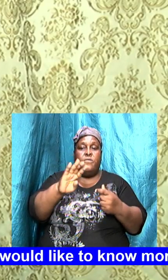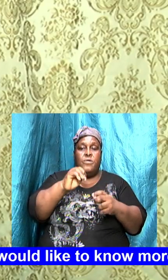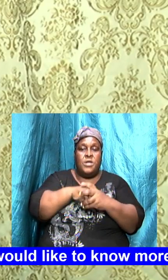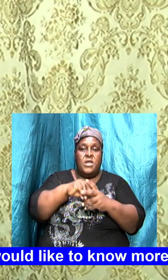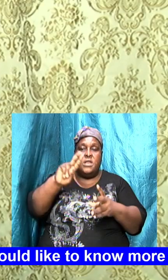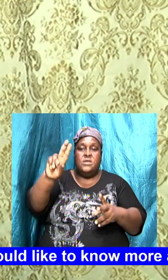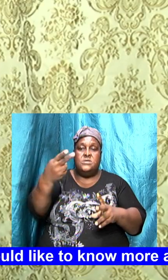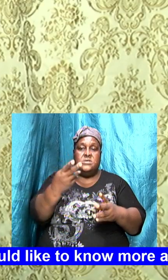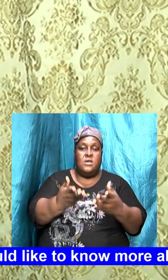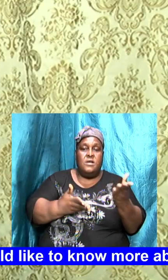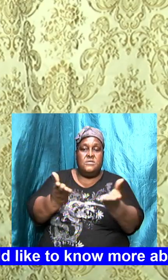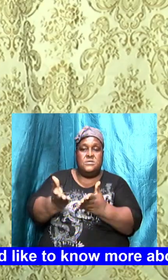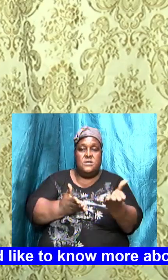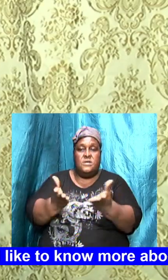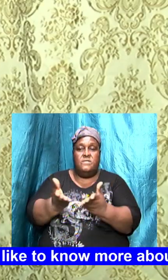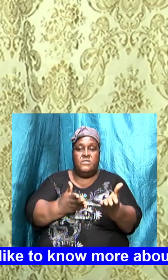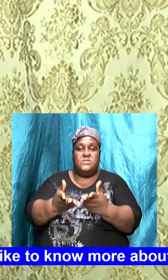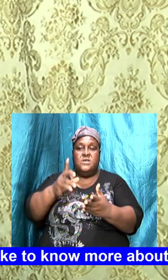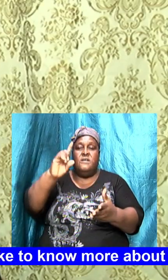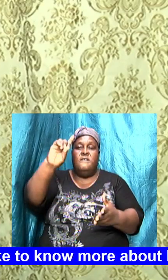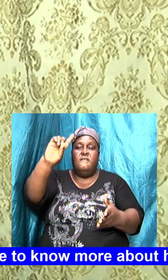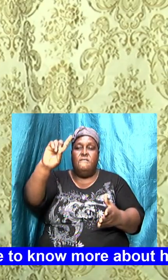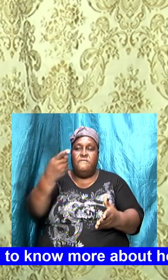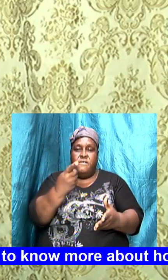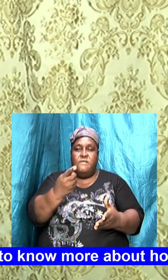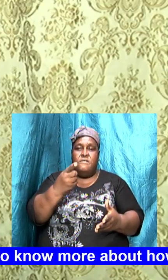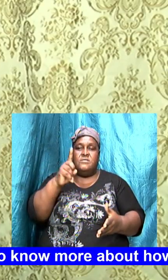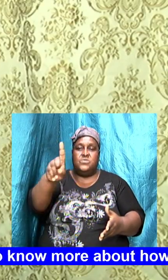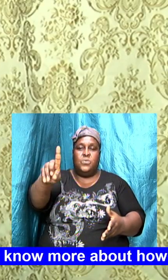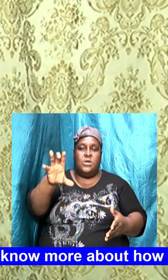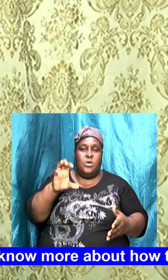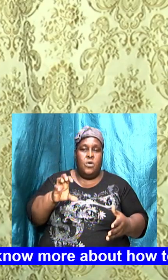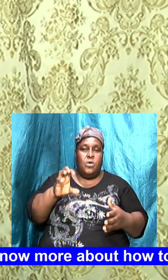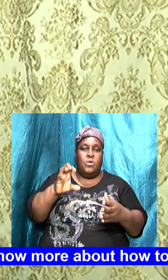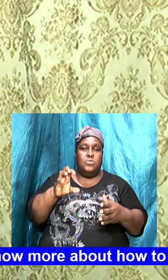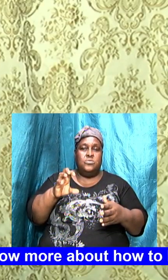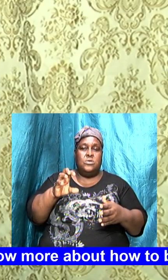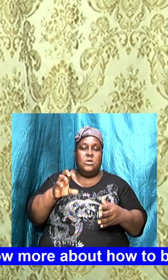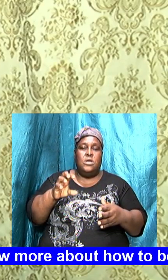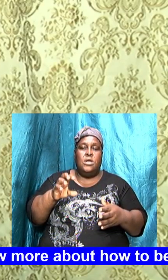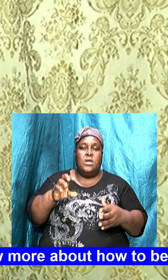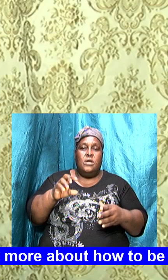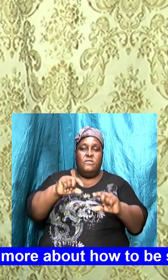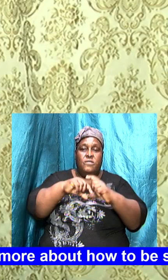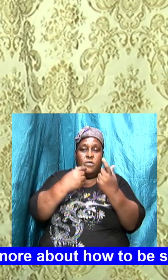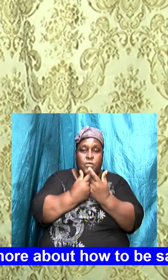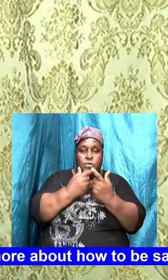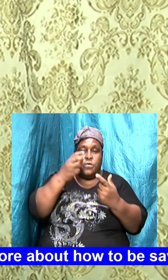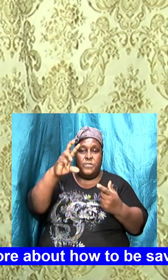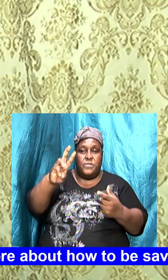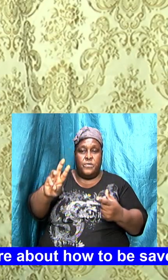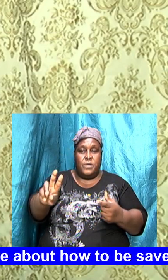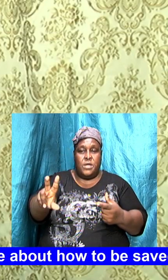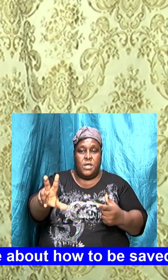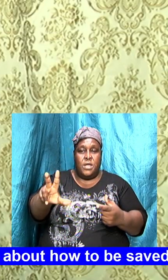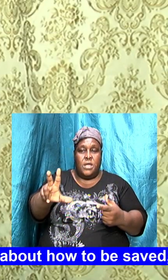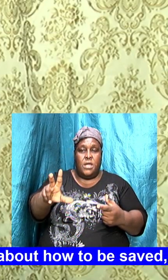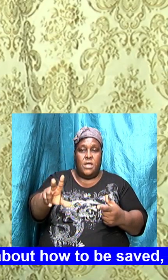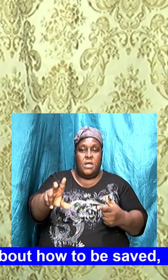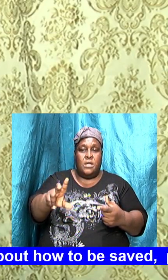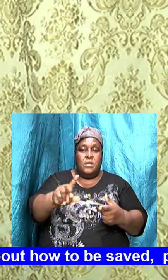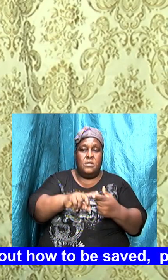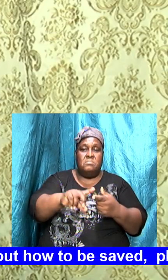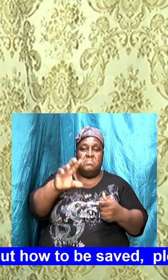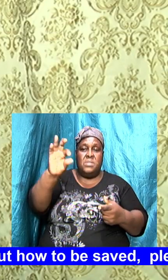for the second service. So the first 100 for group 3, you will be on